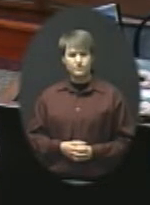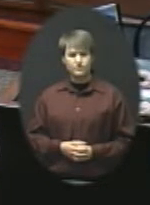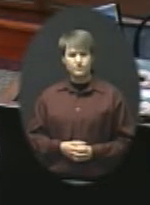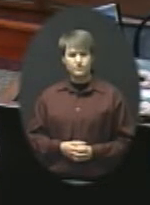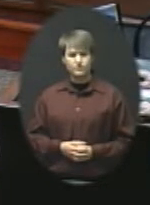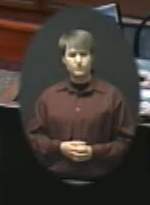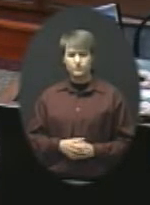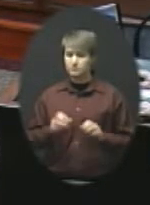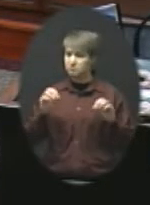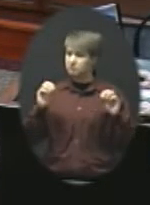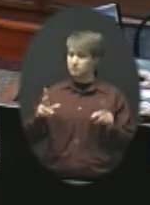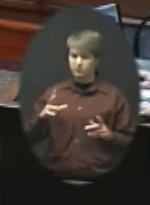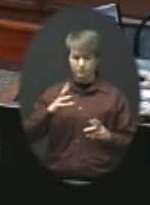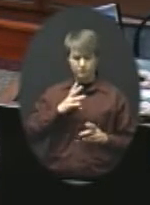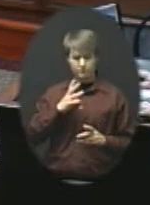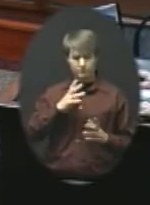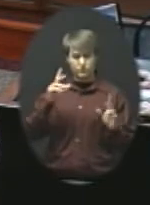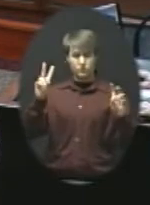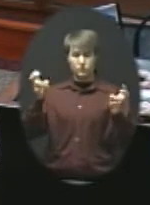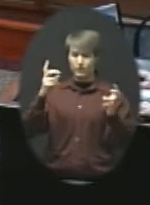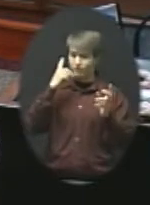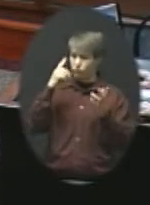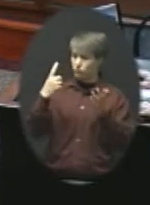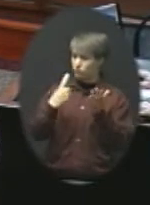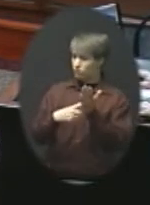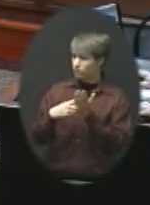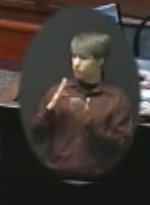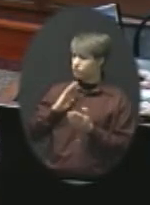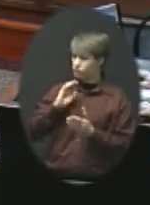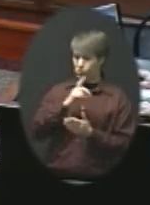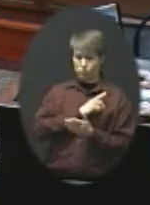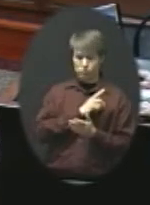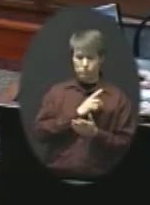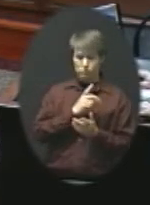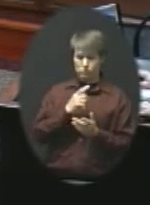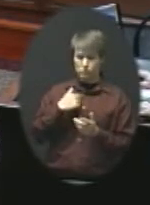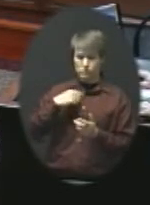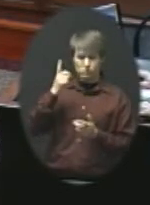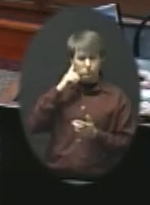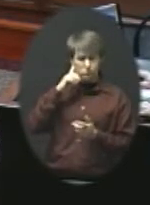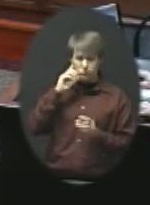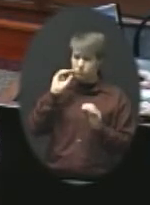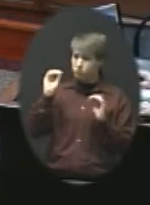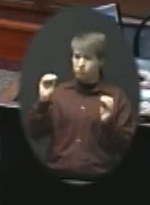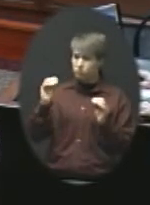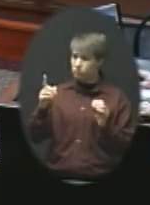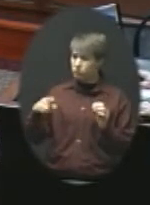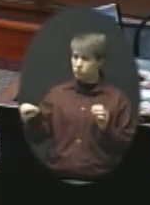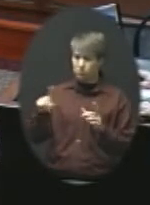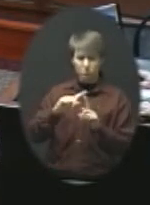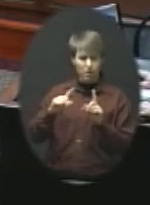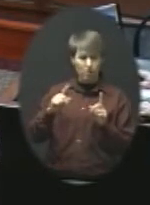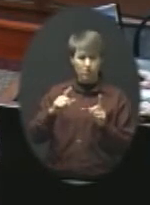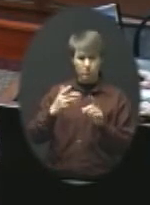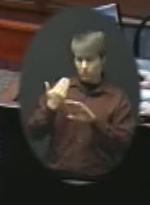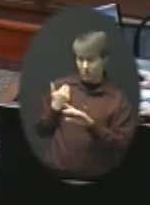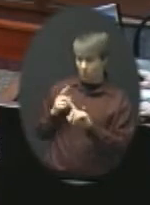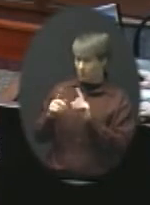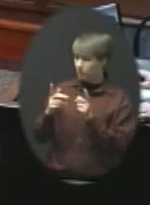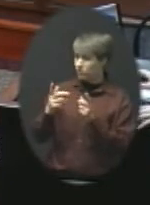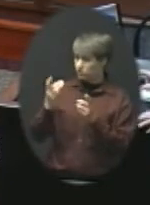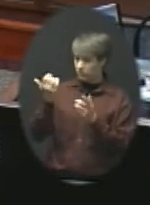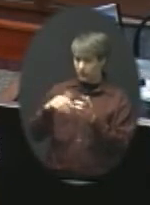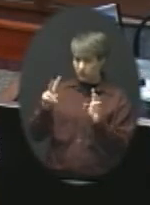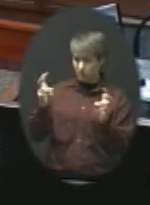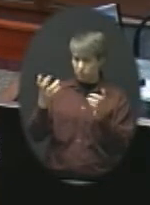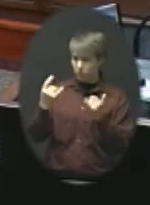And we are at topics of discussion. Board members, I have not heard from anyone, but if there are any topics you would like to discuss,